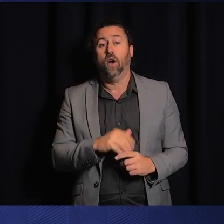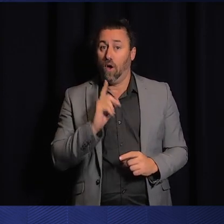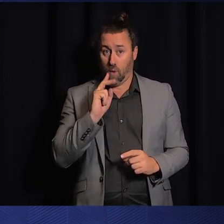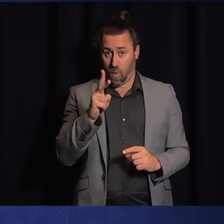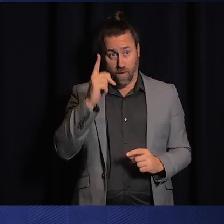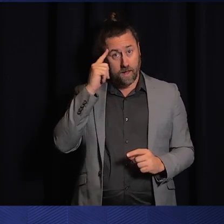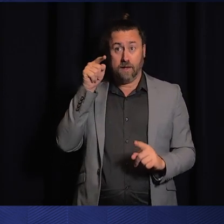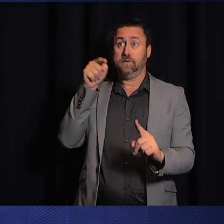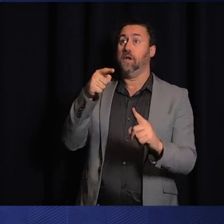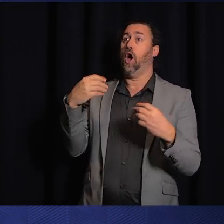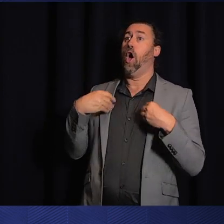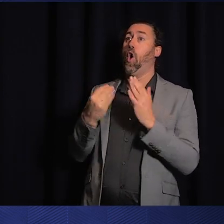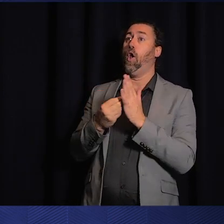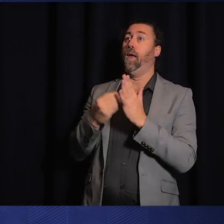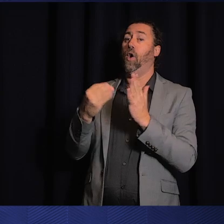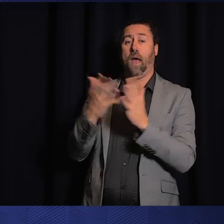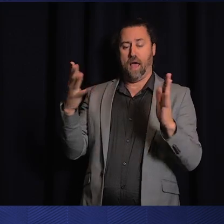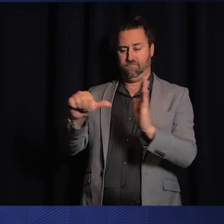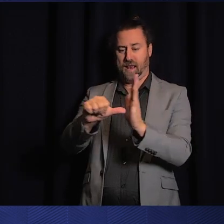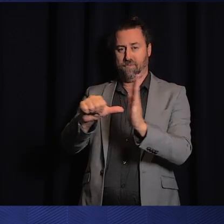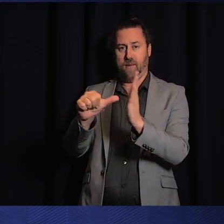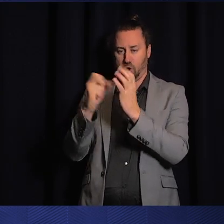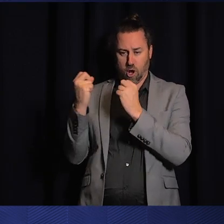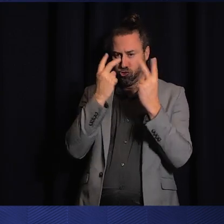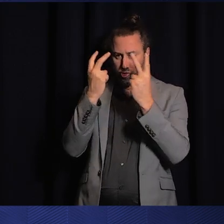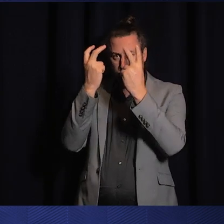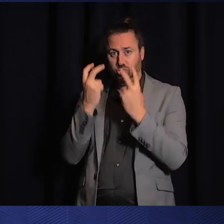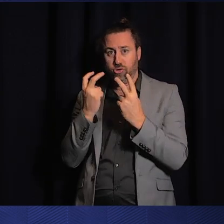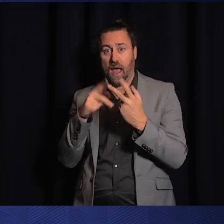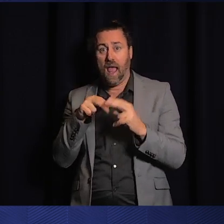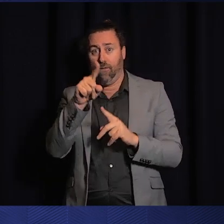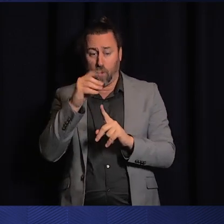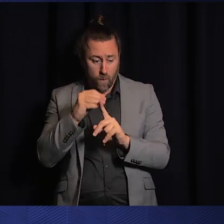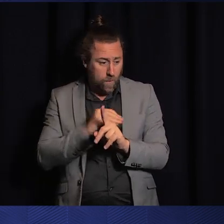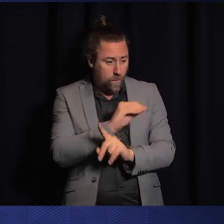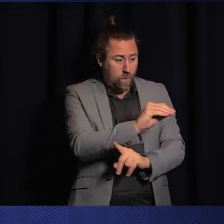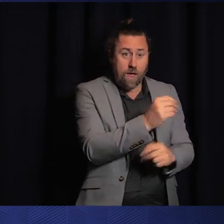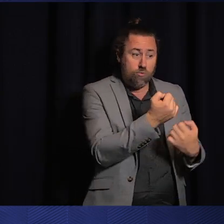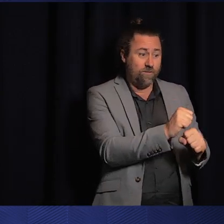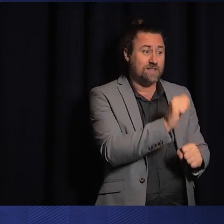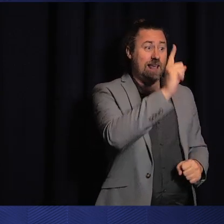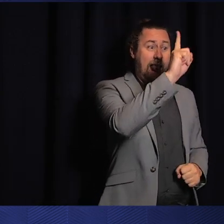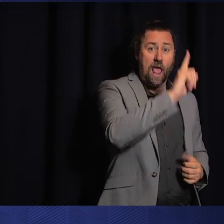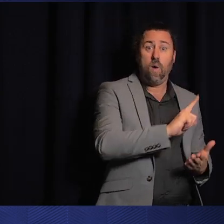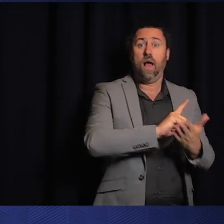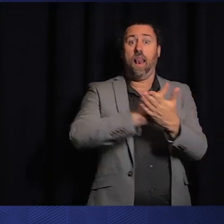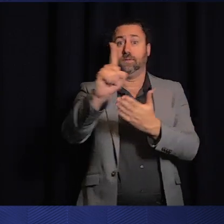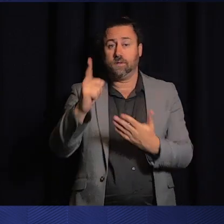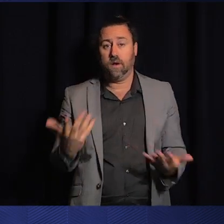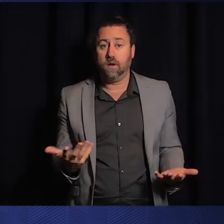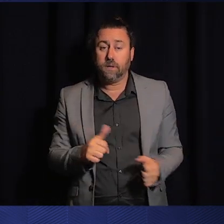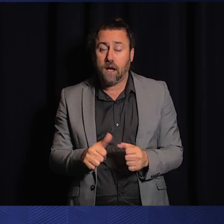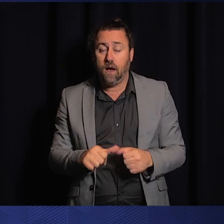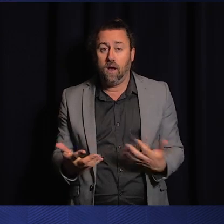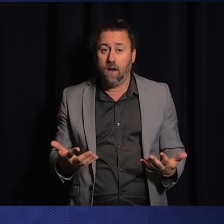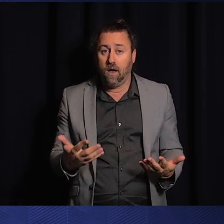if that is what speaks most to some, can be really devastating. That's also why we had subtitled our report that we just